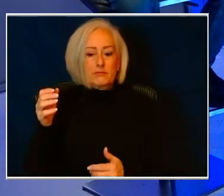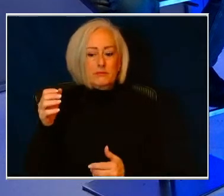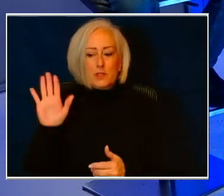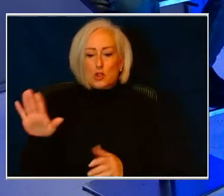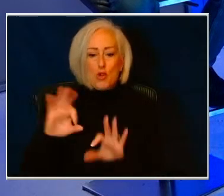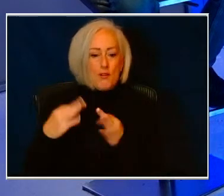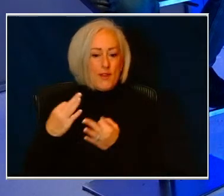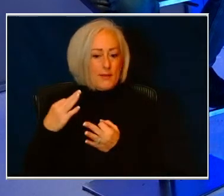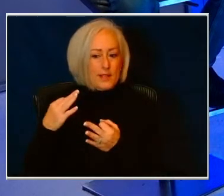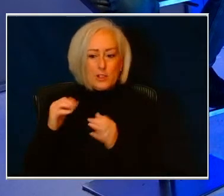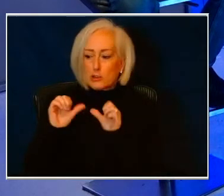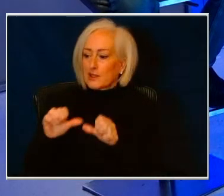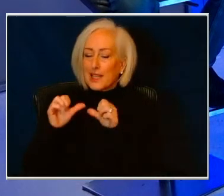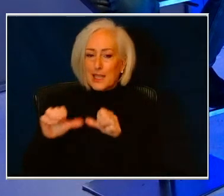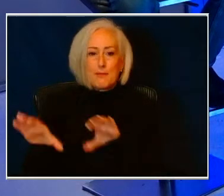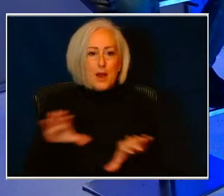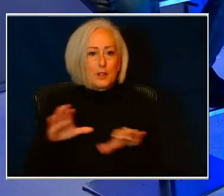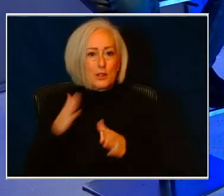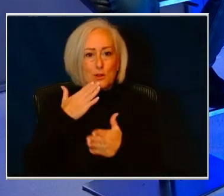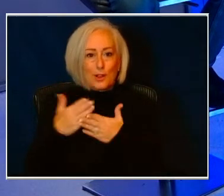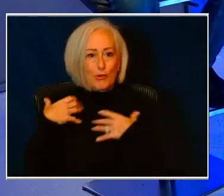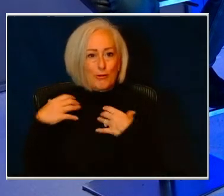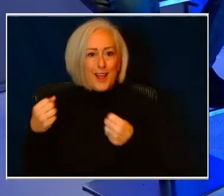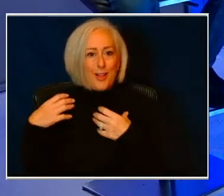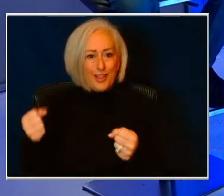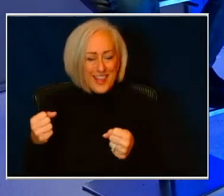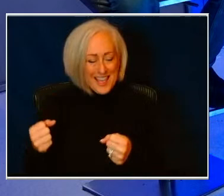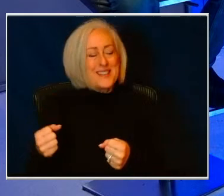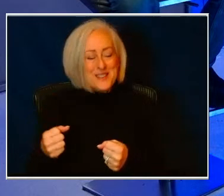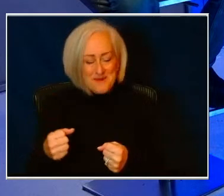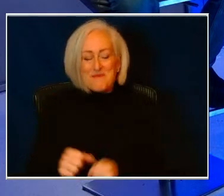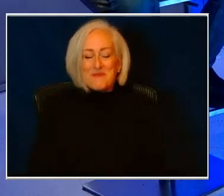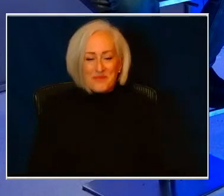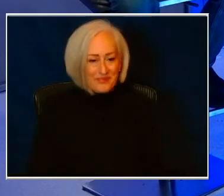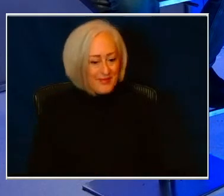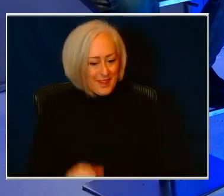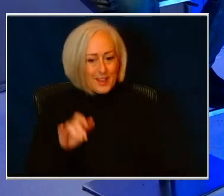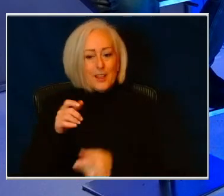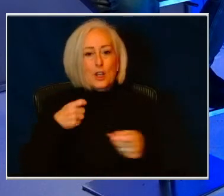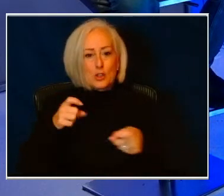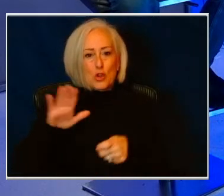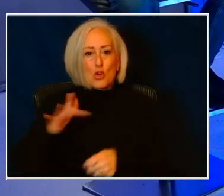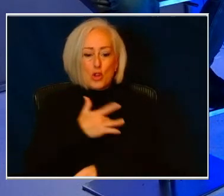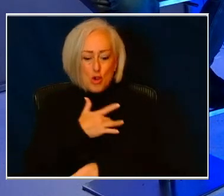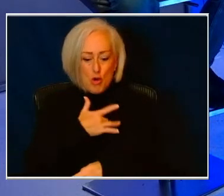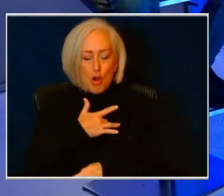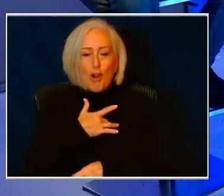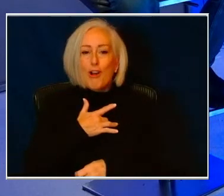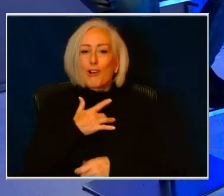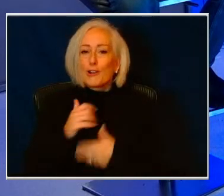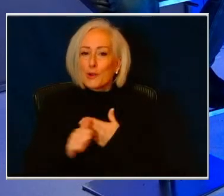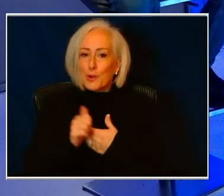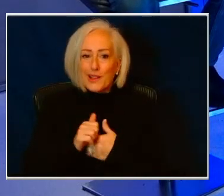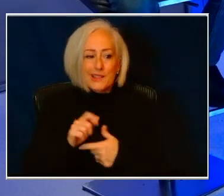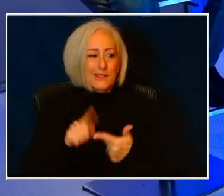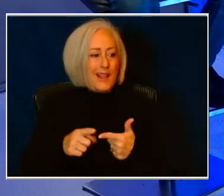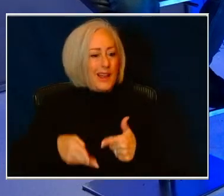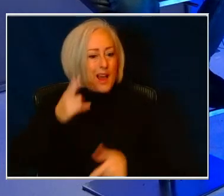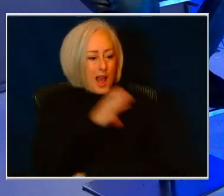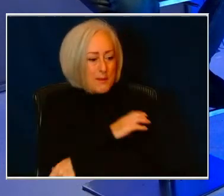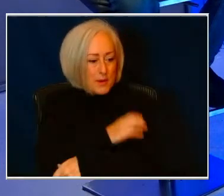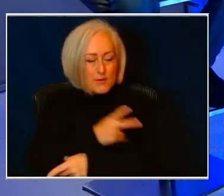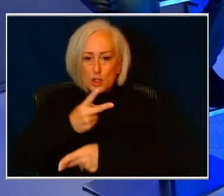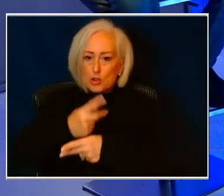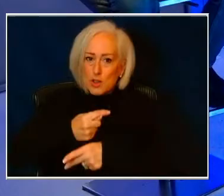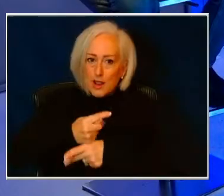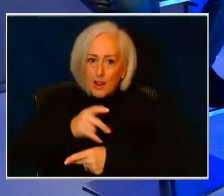on keeping on. Keeping on, stay healthy, control your heart risk factors. So if you have high blood pressure, make sure you treat it. If you have high